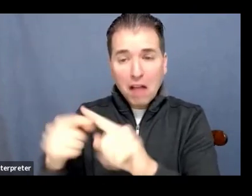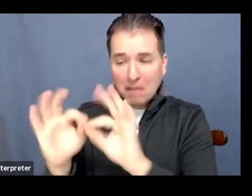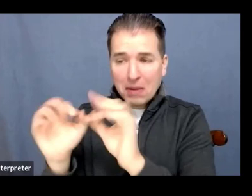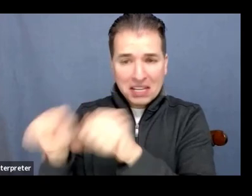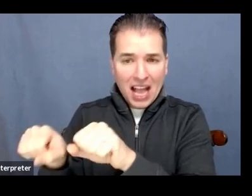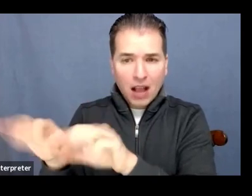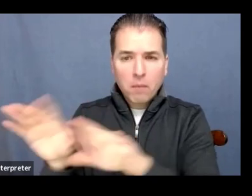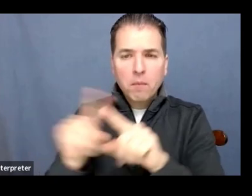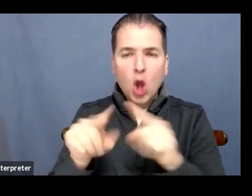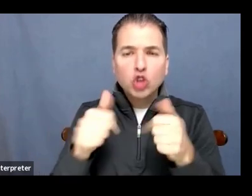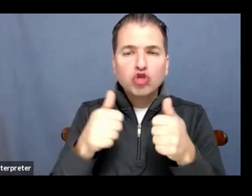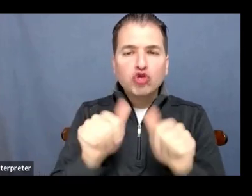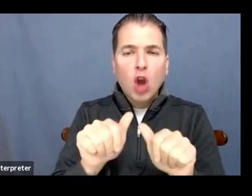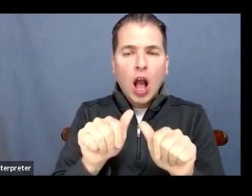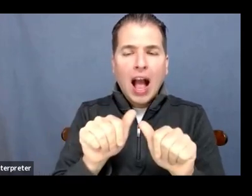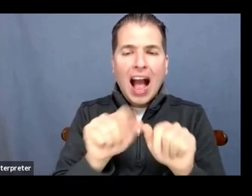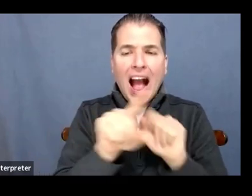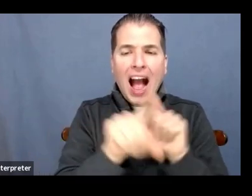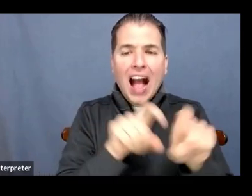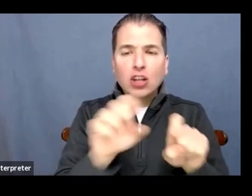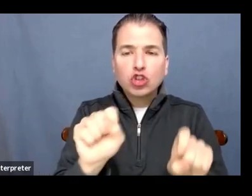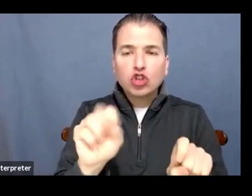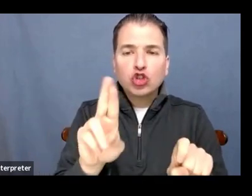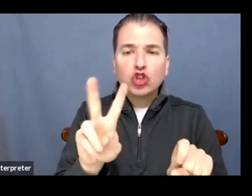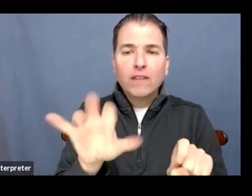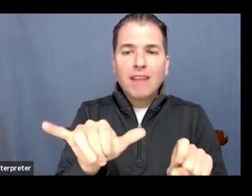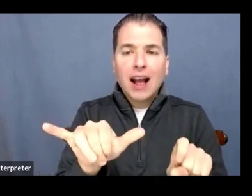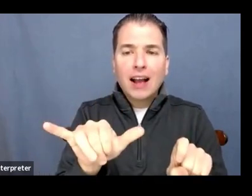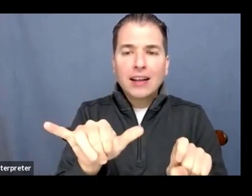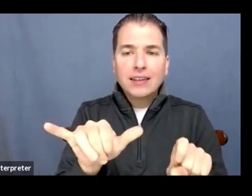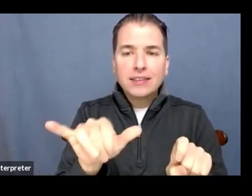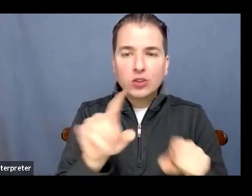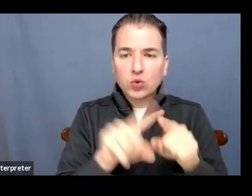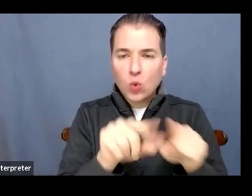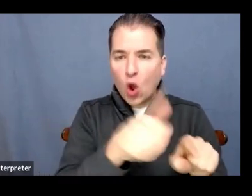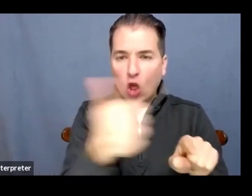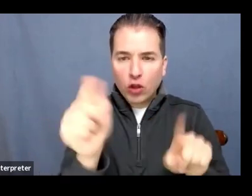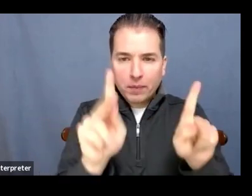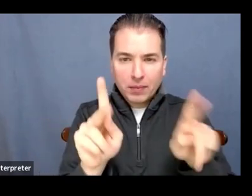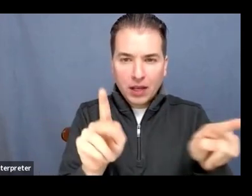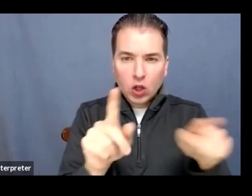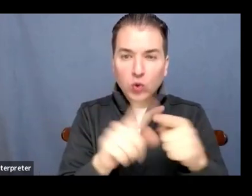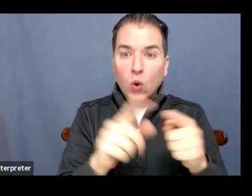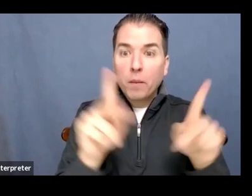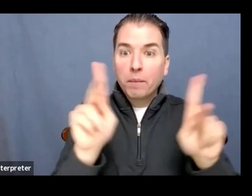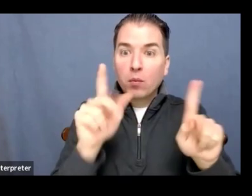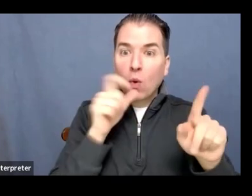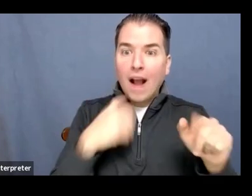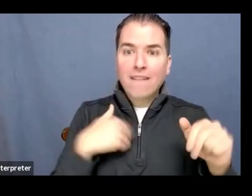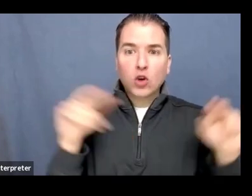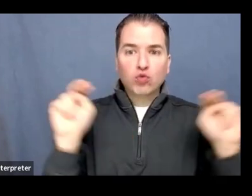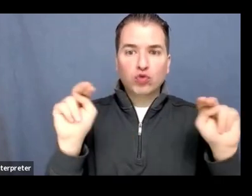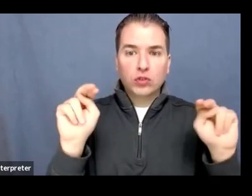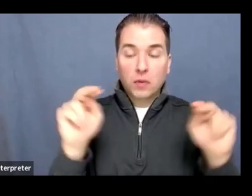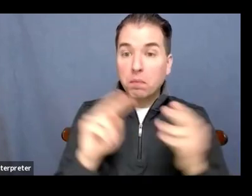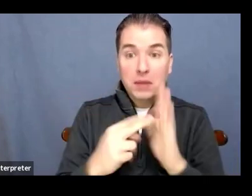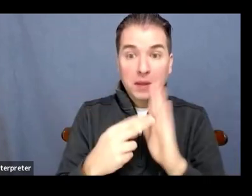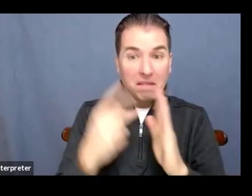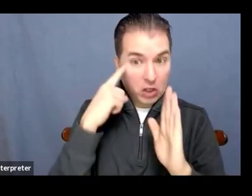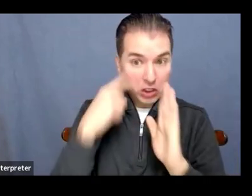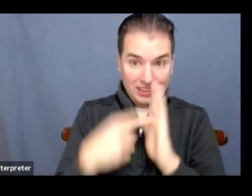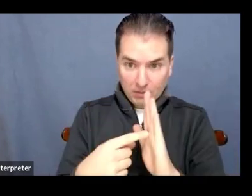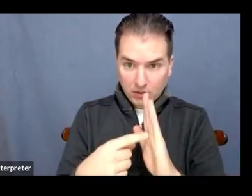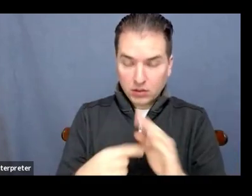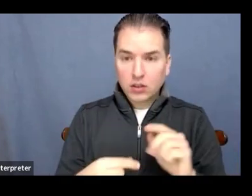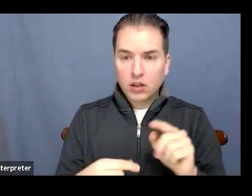about your store in your survey, you're not likely to get real answers. So maybe have a blurb about a competitor in a